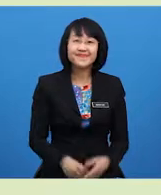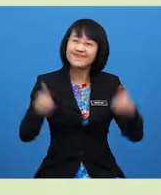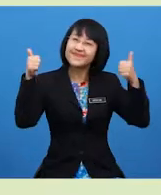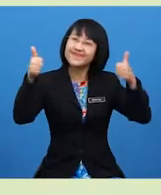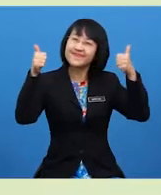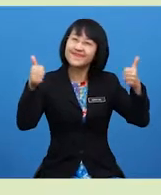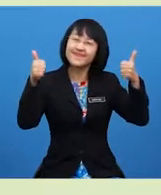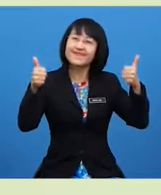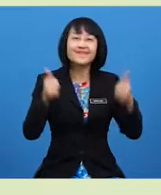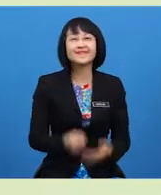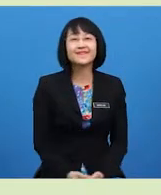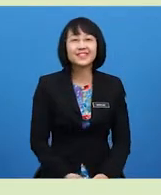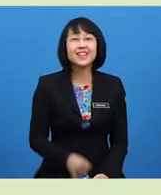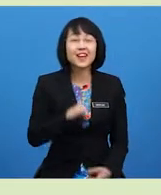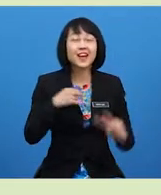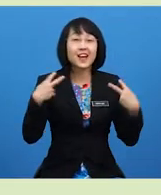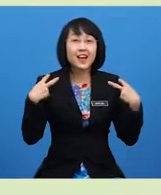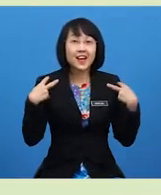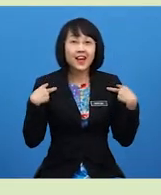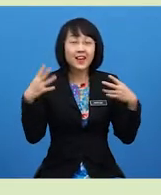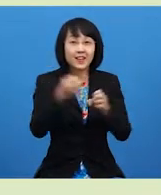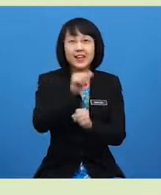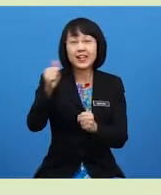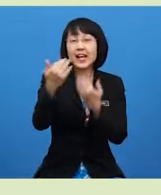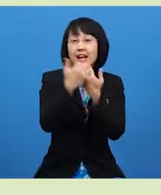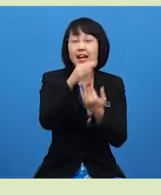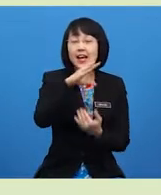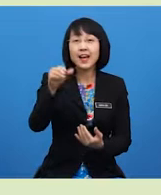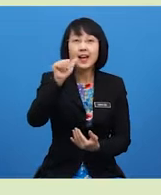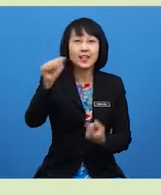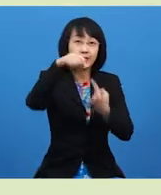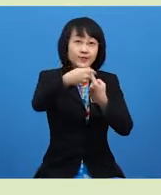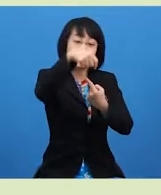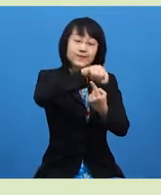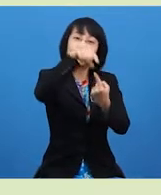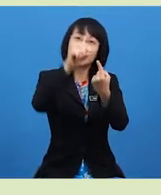Awesome job! I've got a sandwich and a banana.